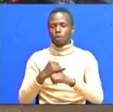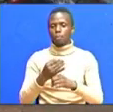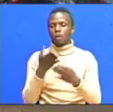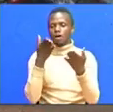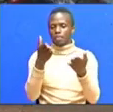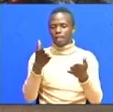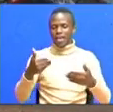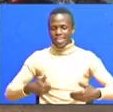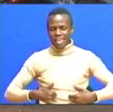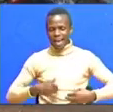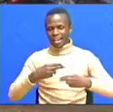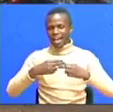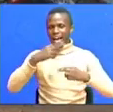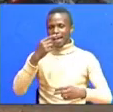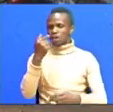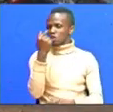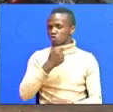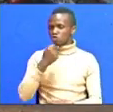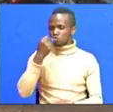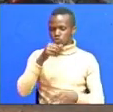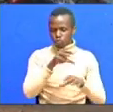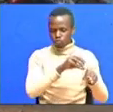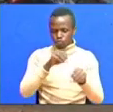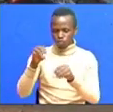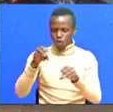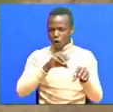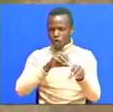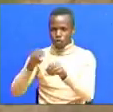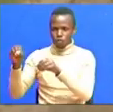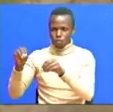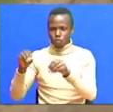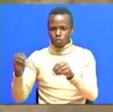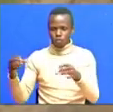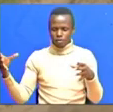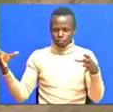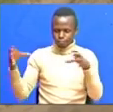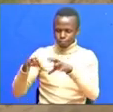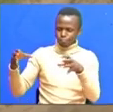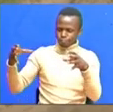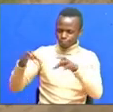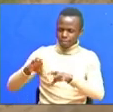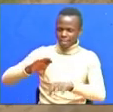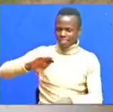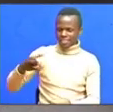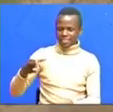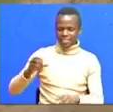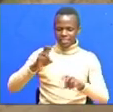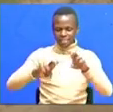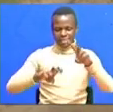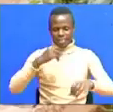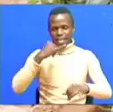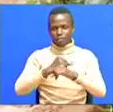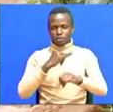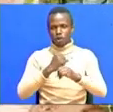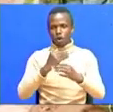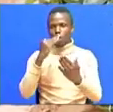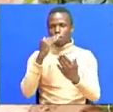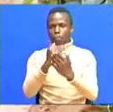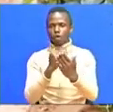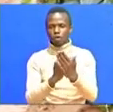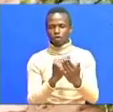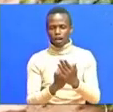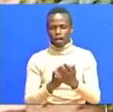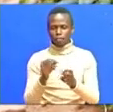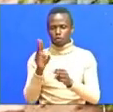high among those who migrate to already overcrowded city in search of work. Projects like this one that use